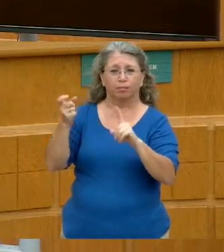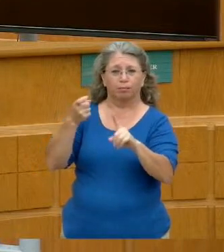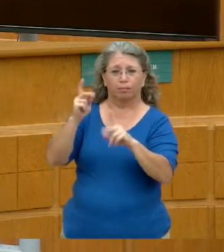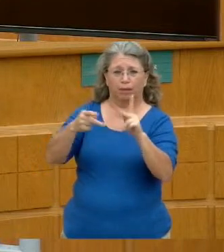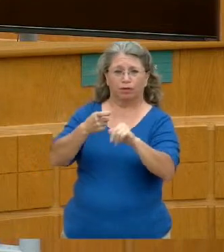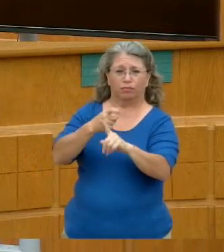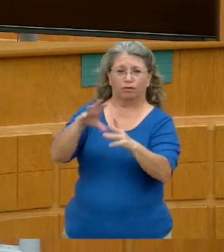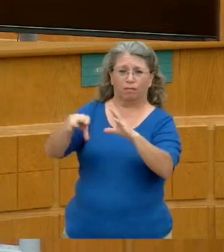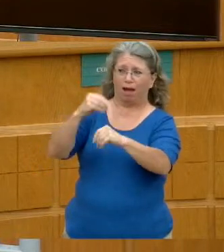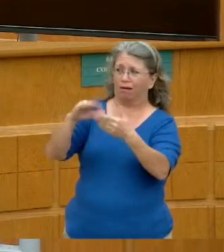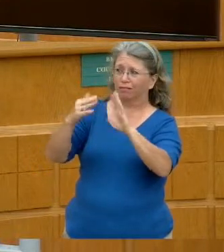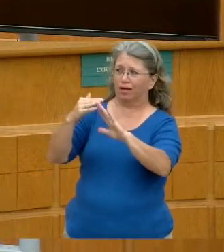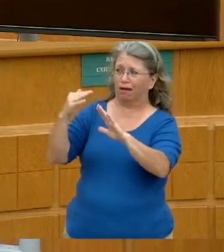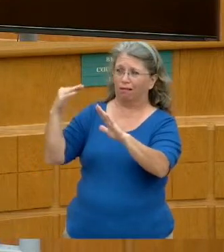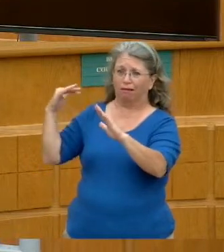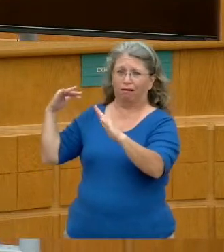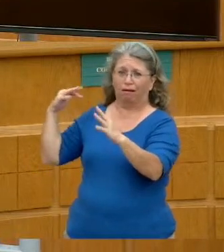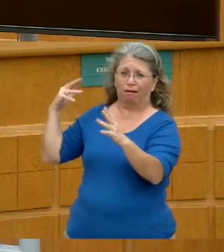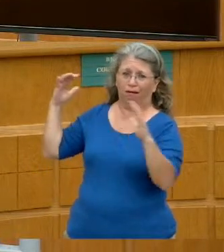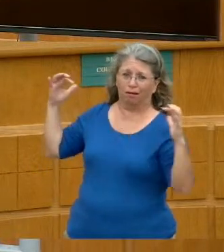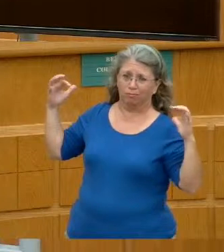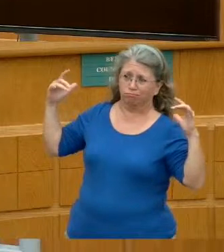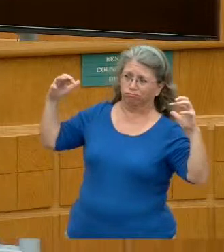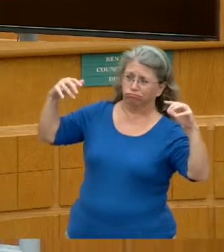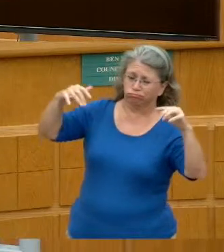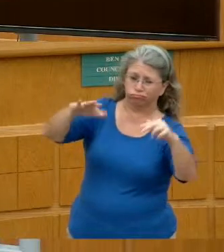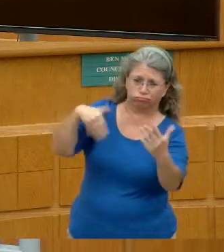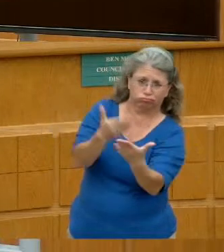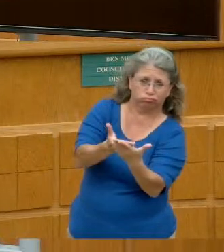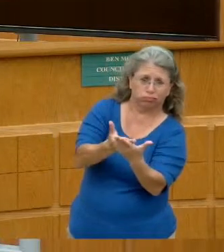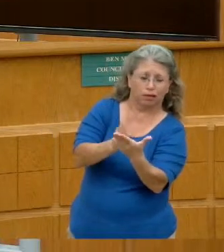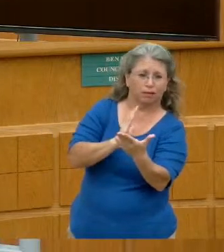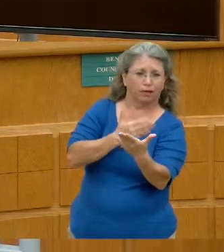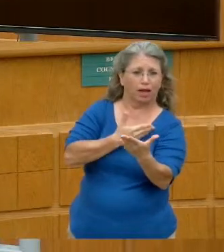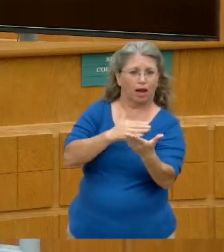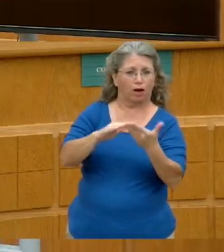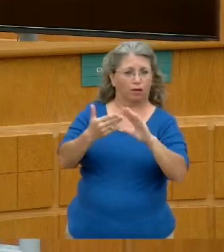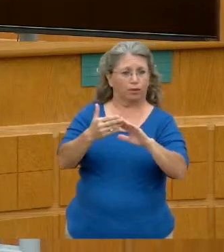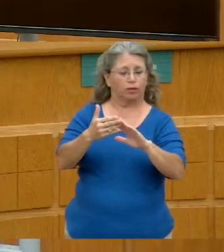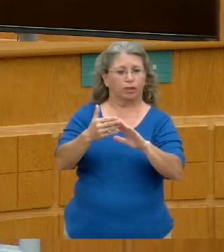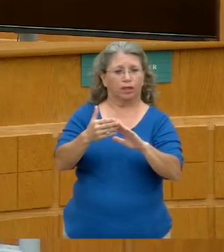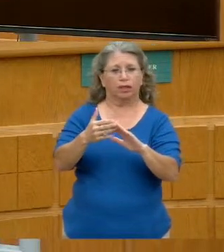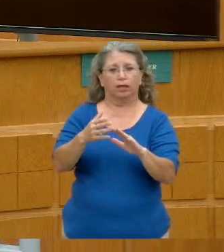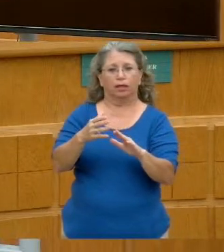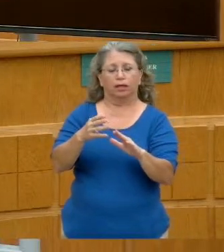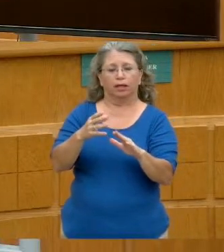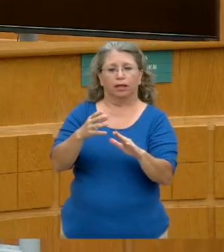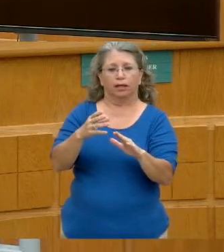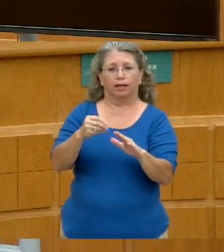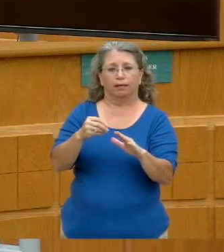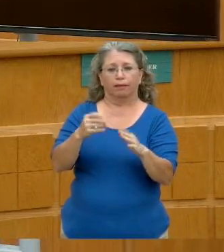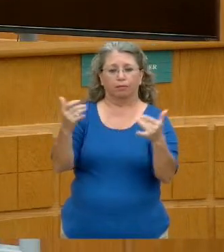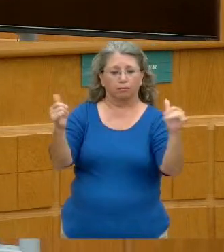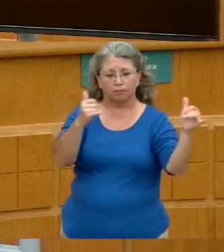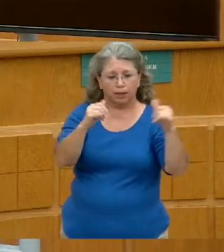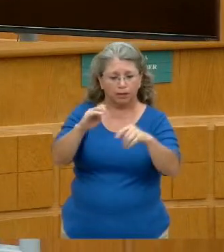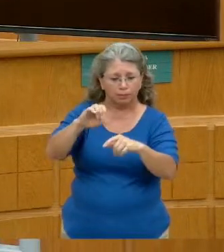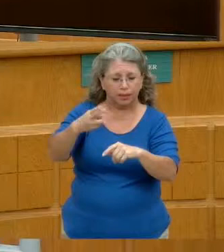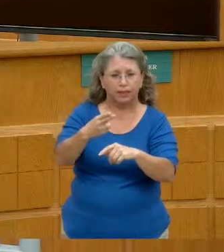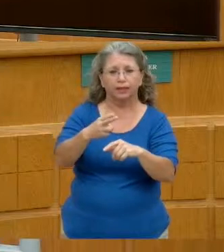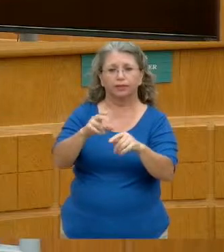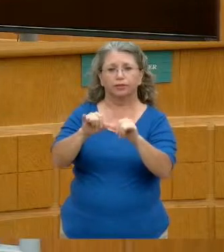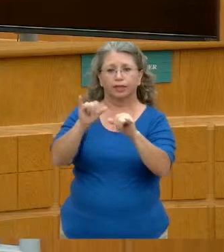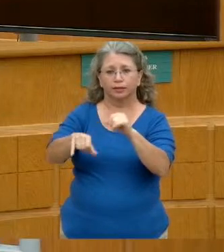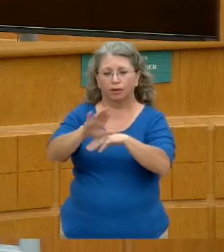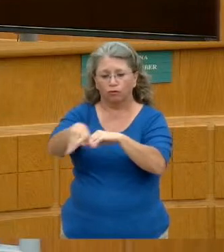community on the way to the beach, and as they spend the night to come back to the beach the next day, they're going into all the